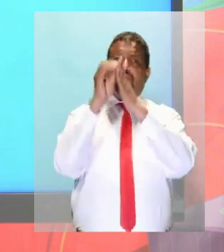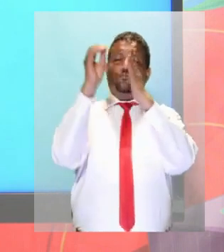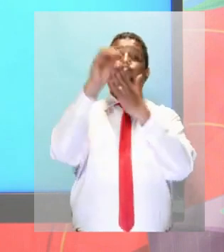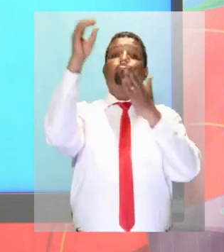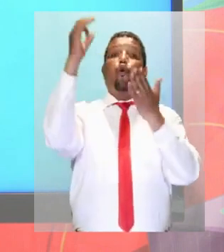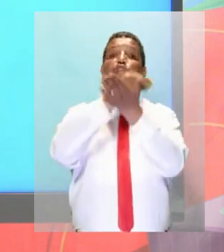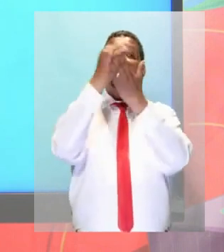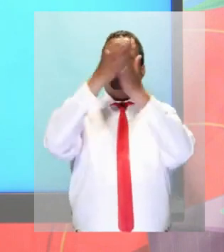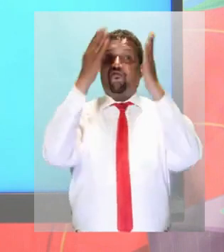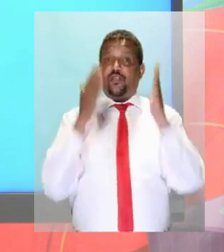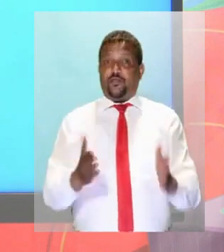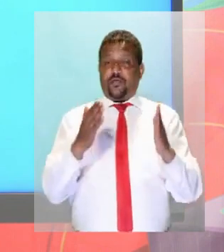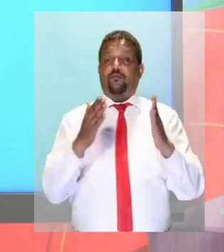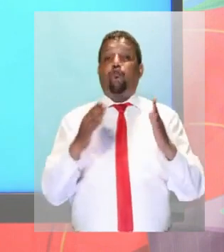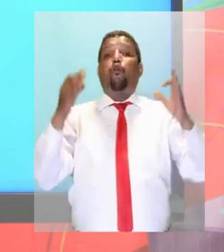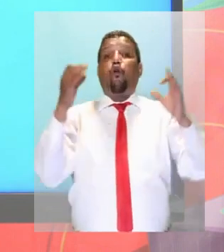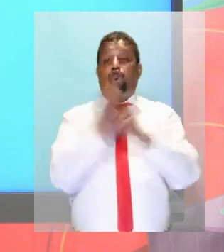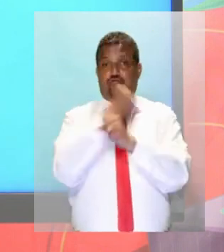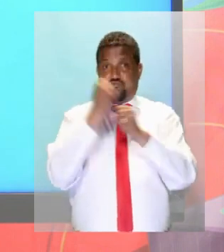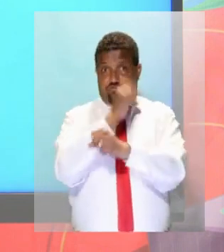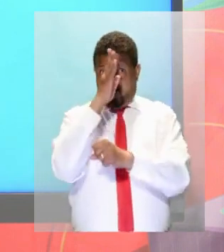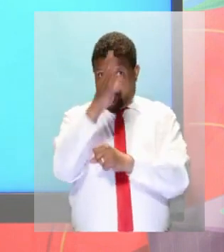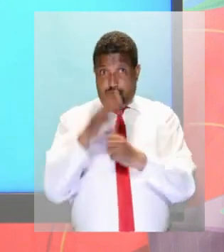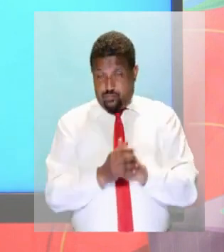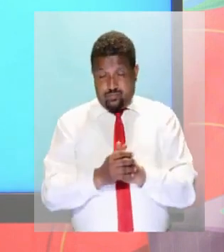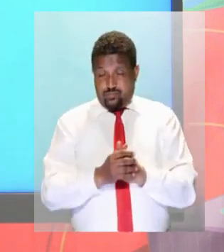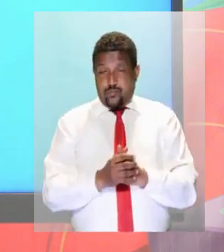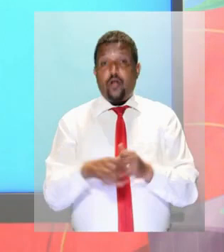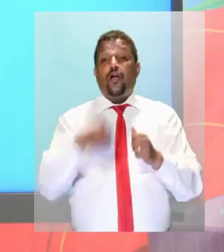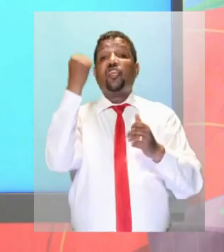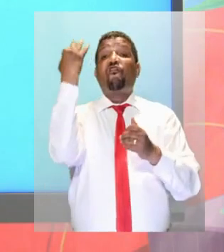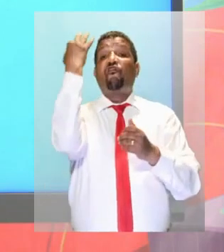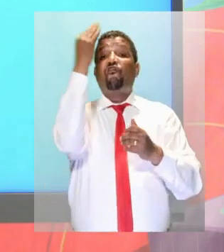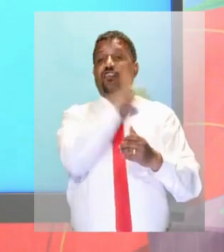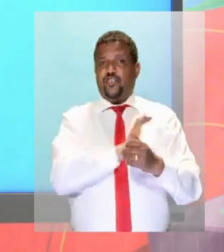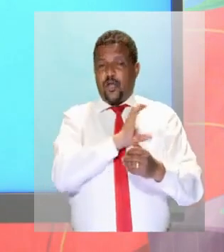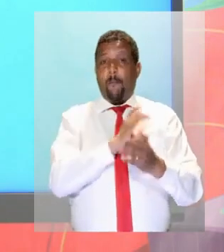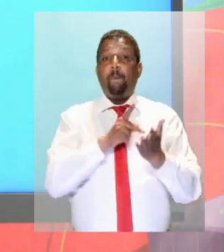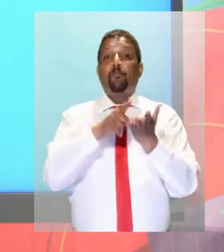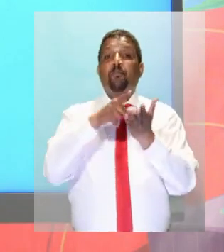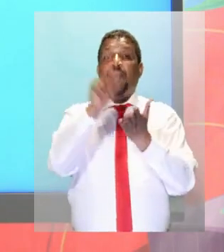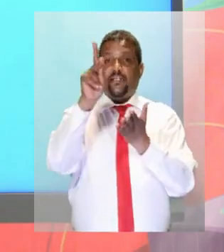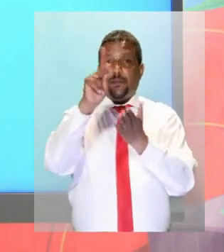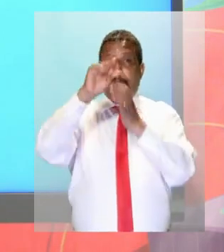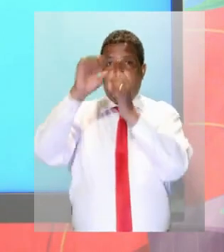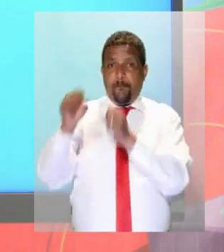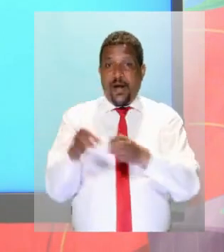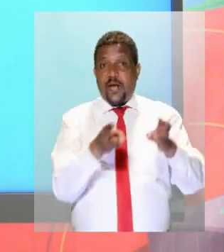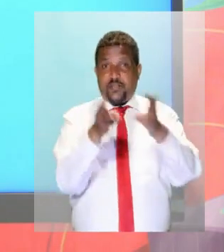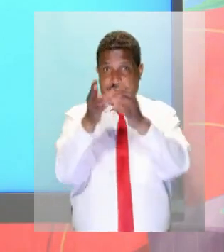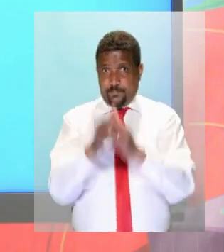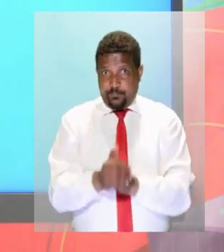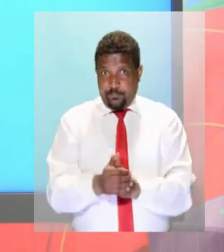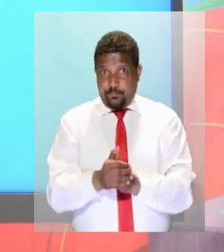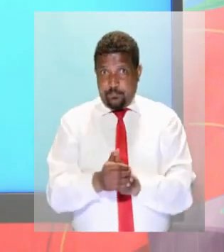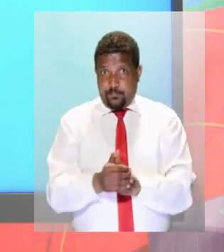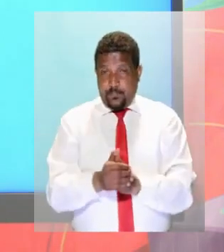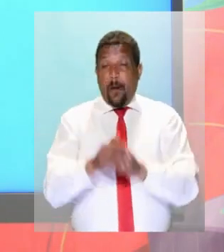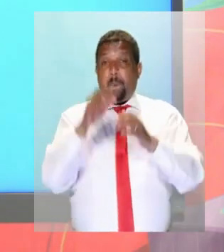for entrepreneurs. The other feature is price mechanism. Price is used